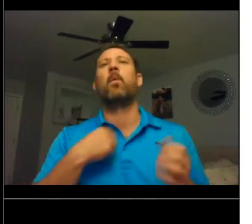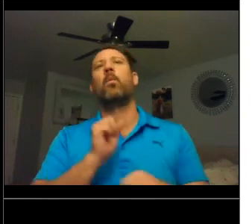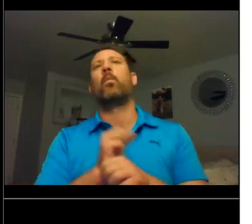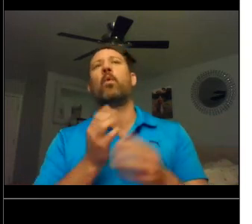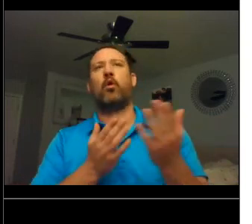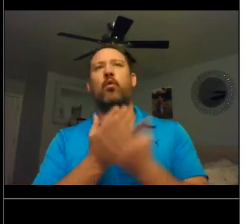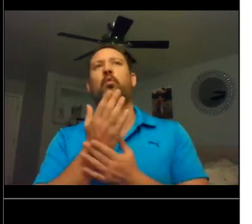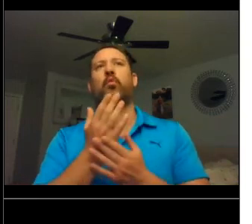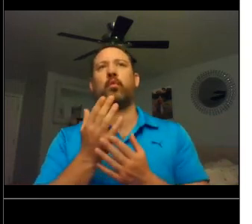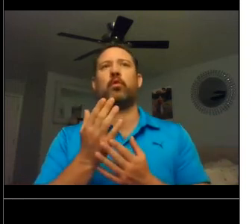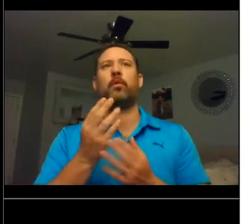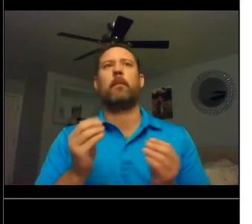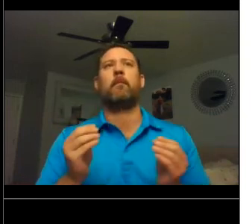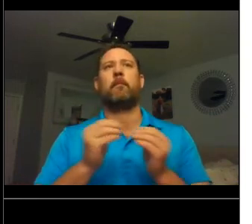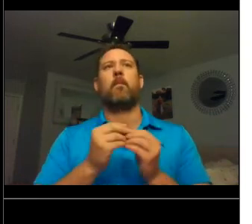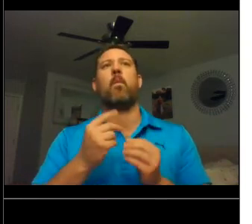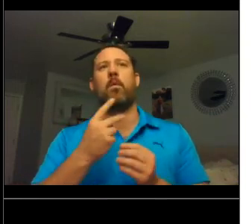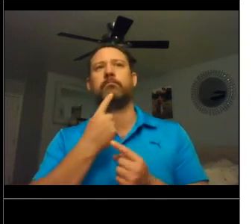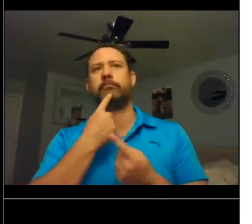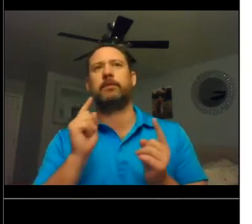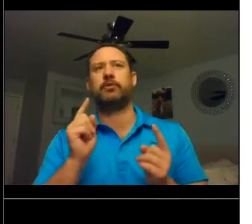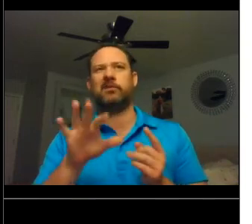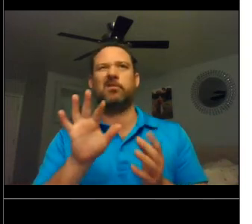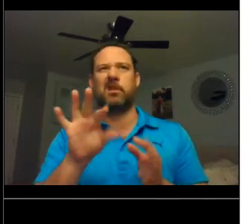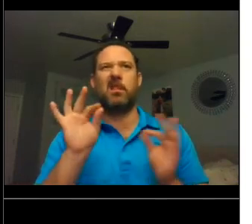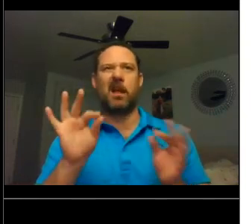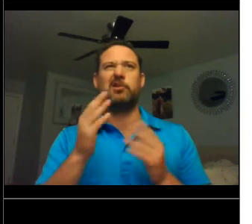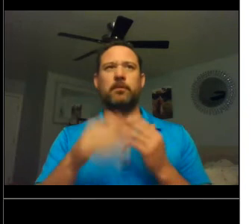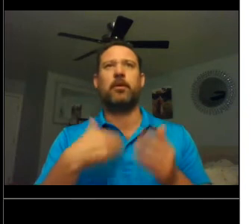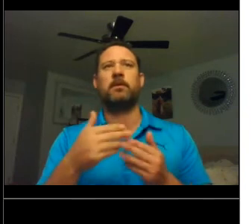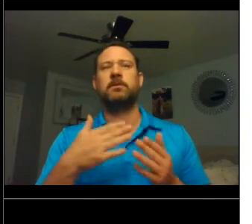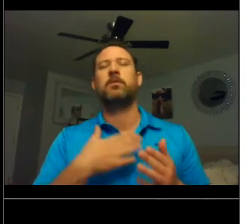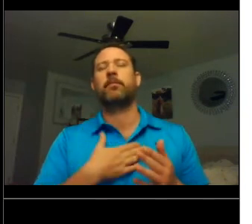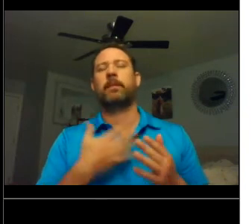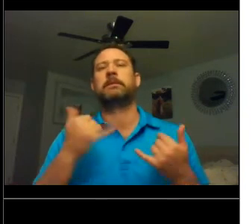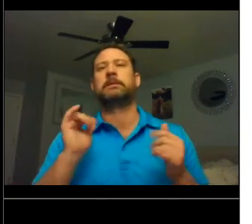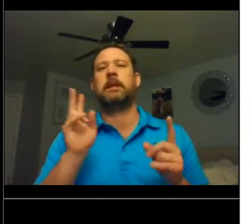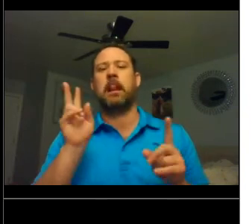you, as Amar mentioned, prior to the selection process. So please still apply.